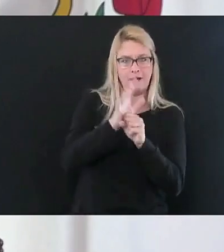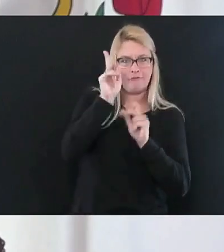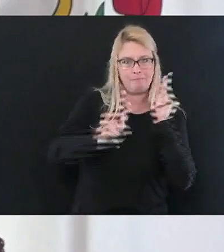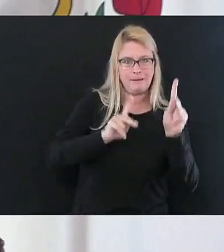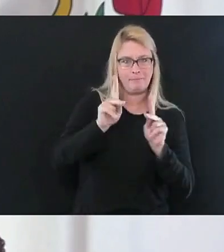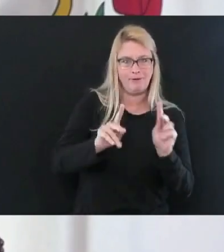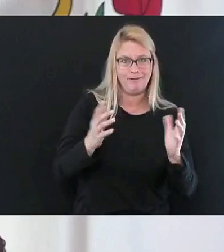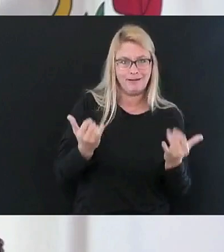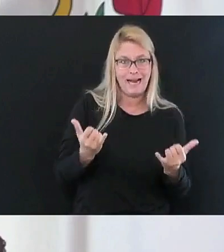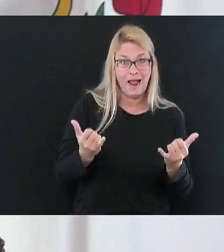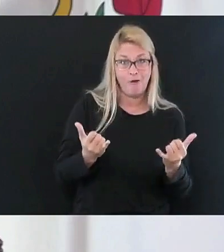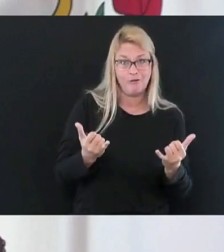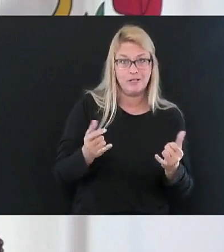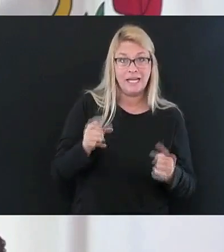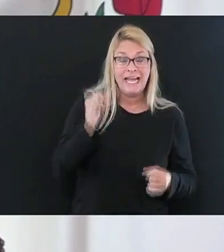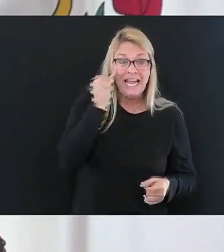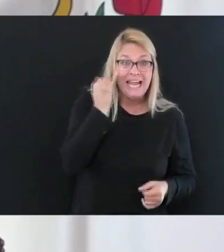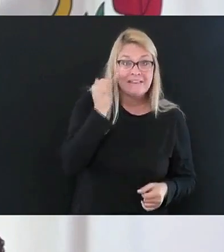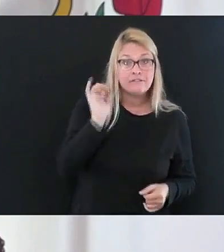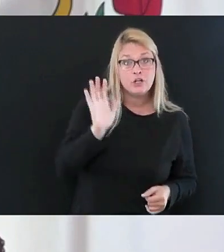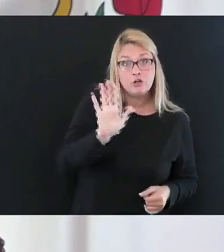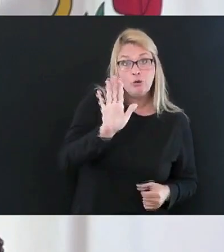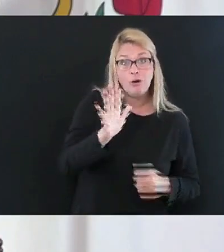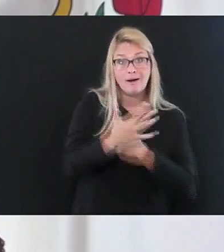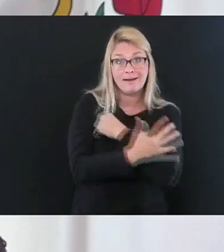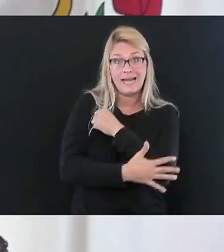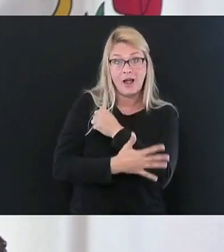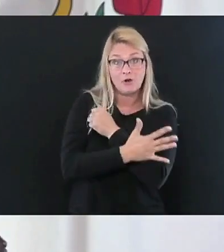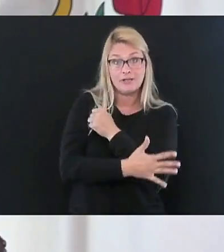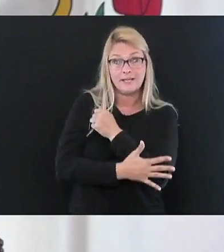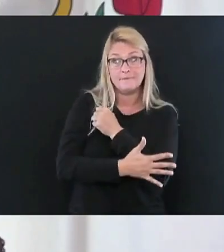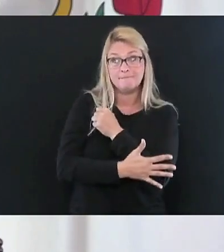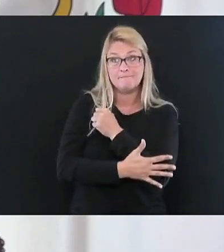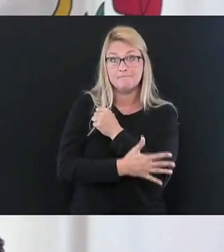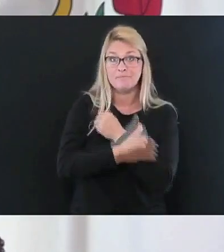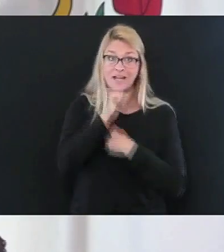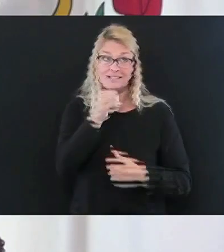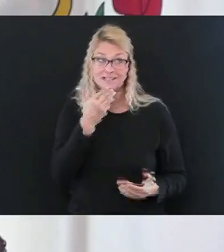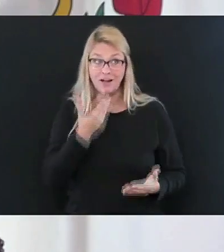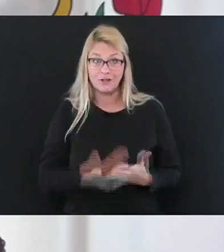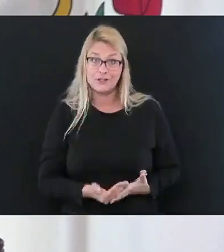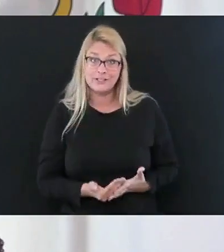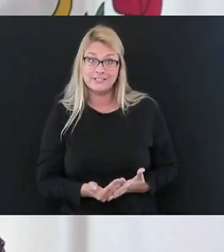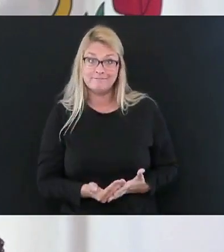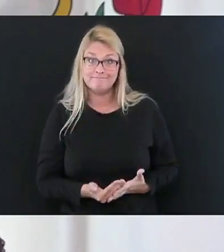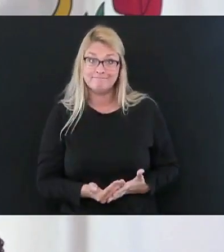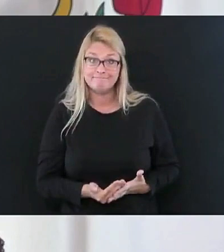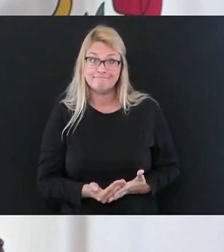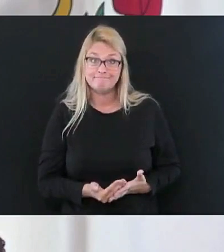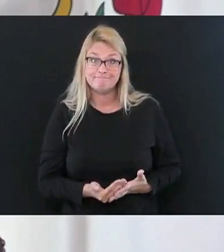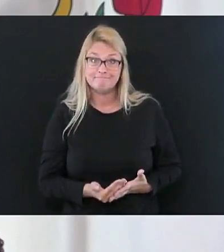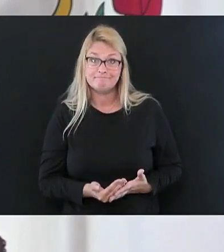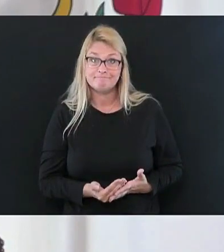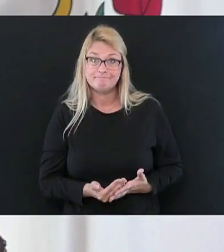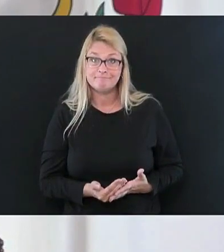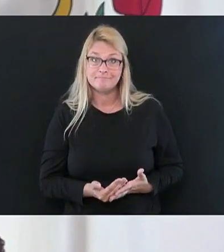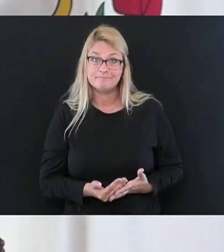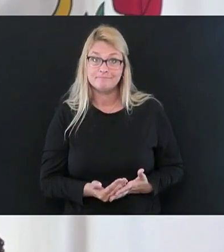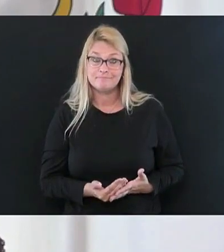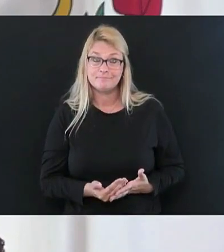Today, if you're in a county that your color coding is not very good, just look